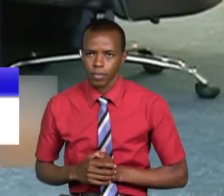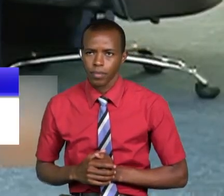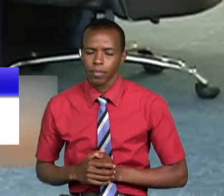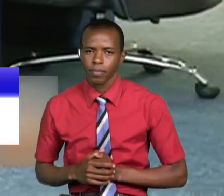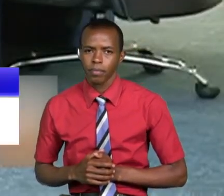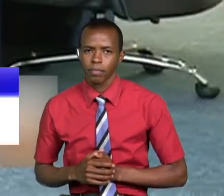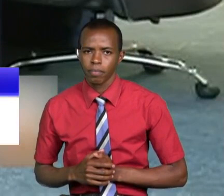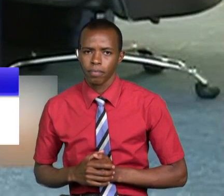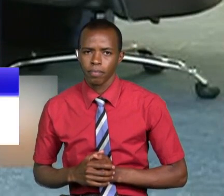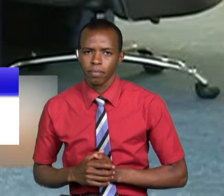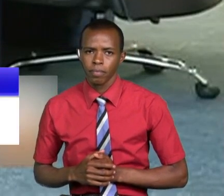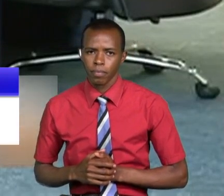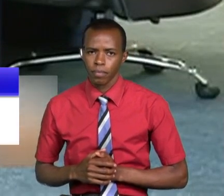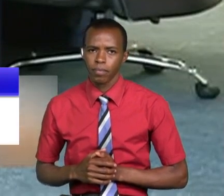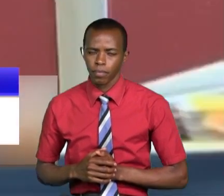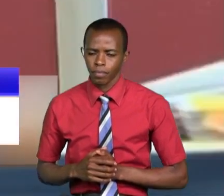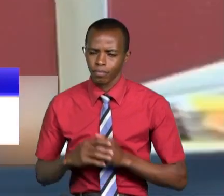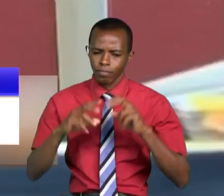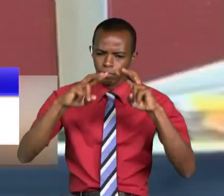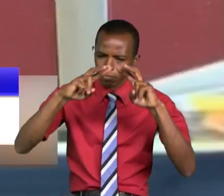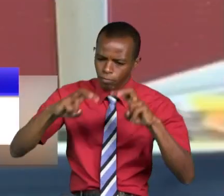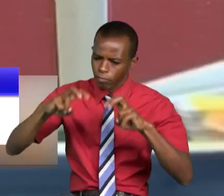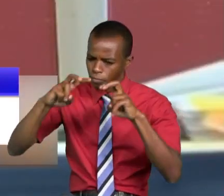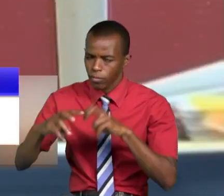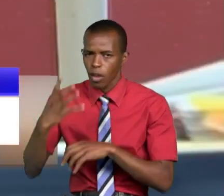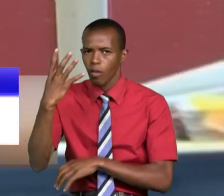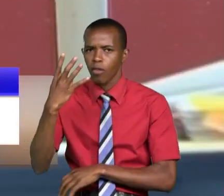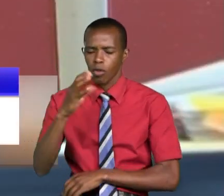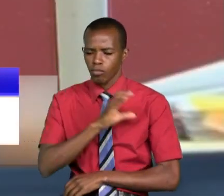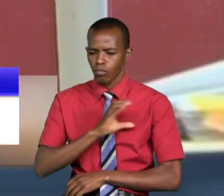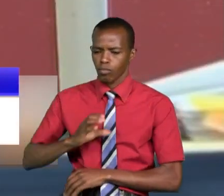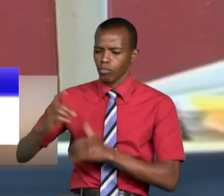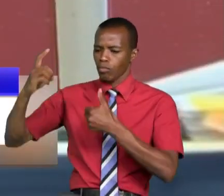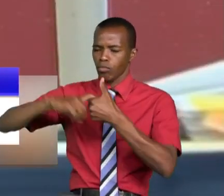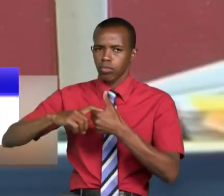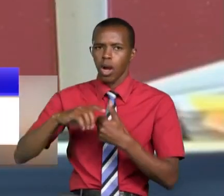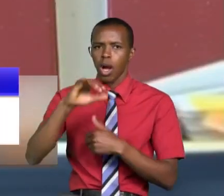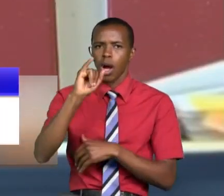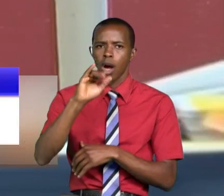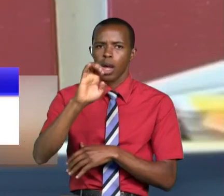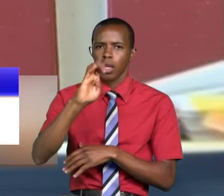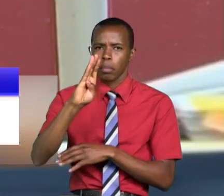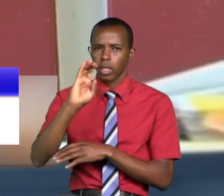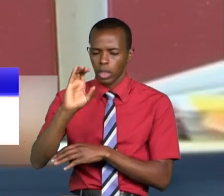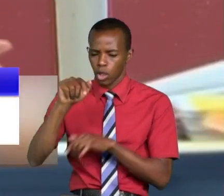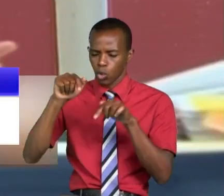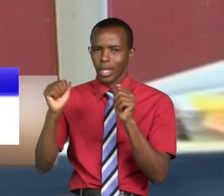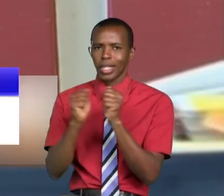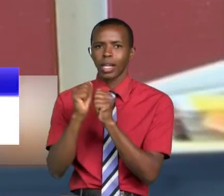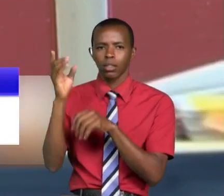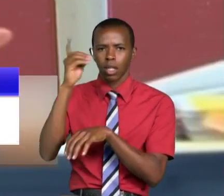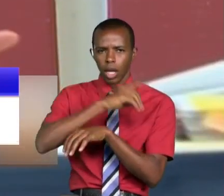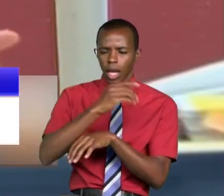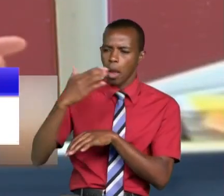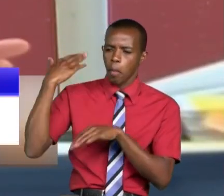years experience. The search for additional four commissioners to join IEBC enters day 10, with the former chairperson